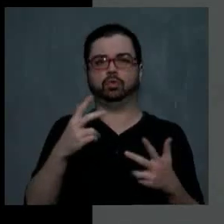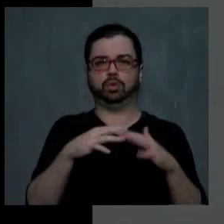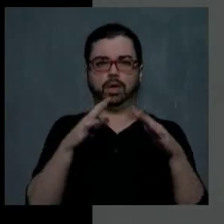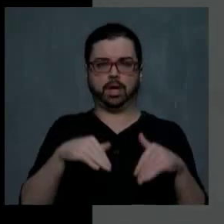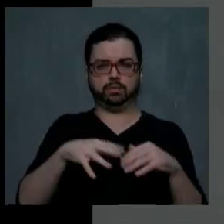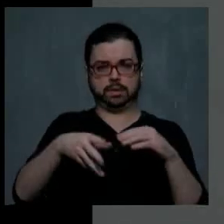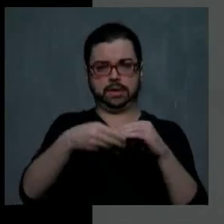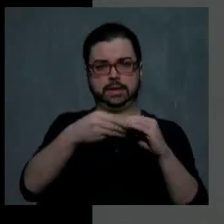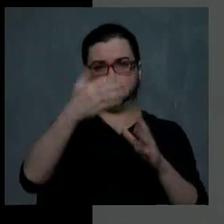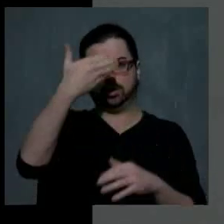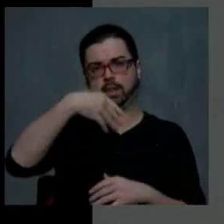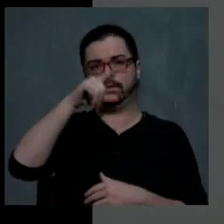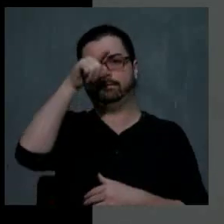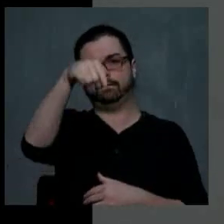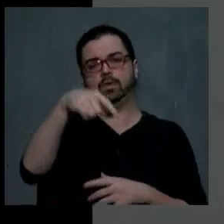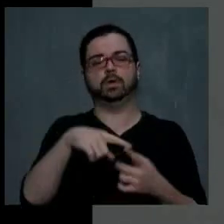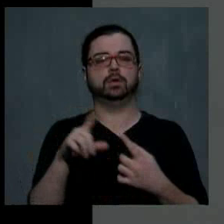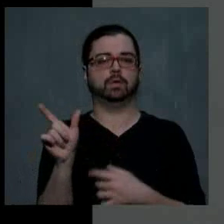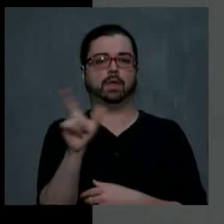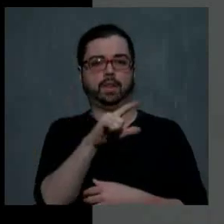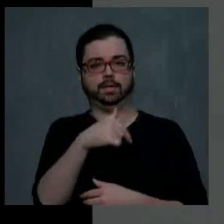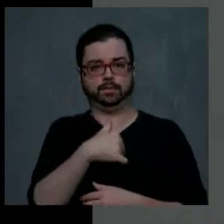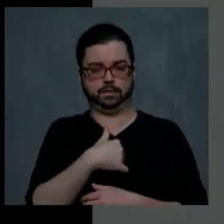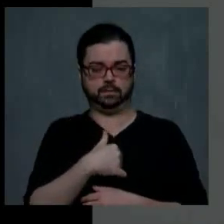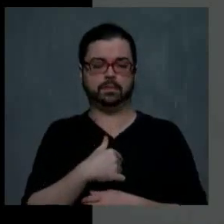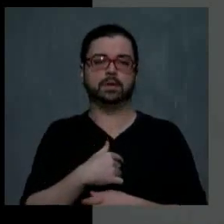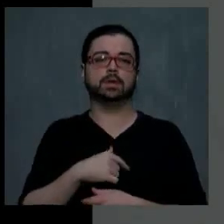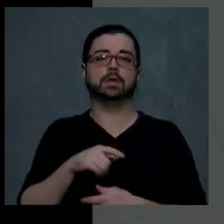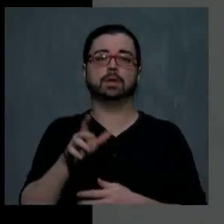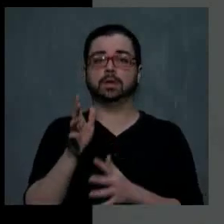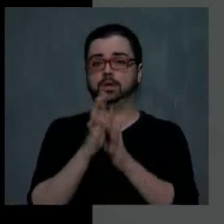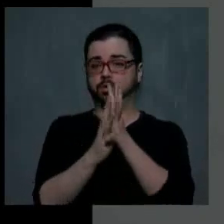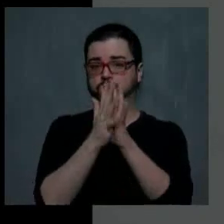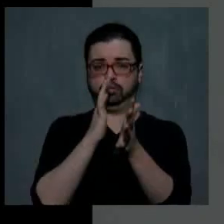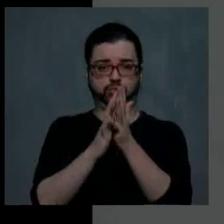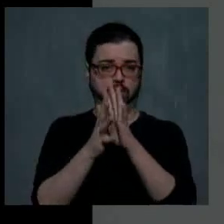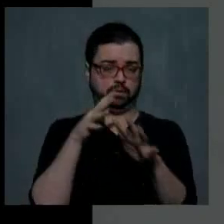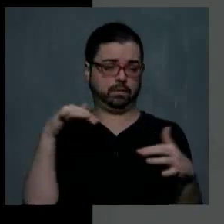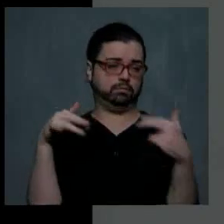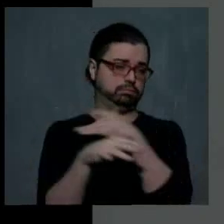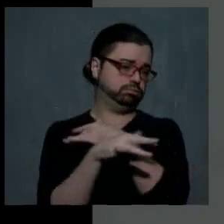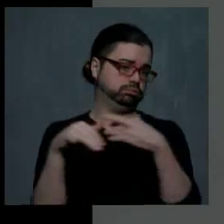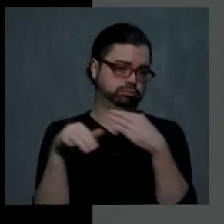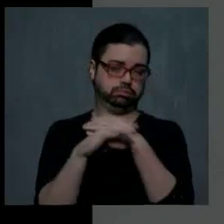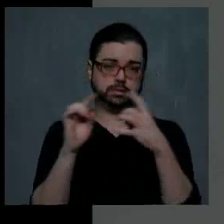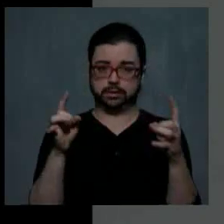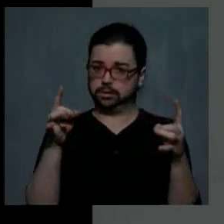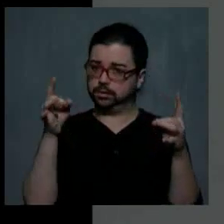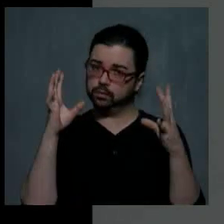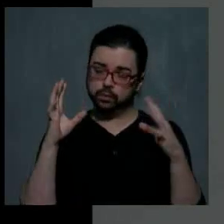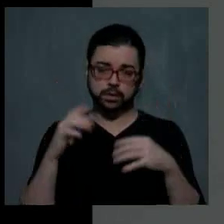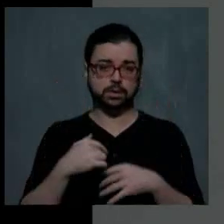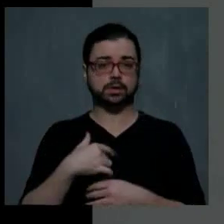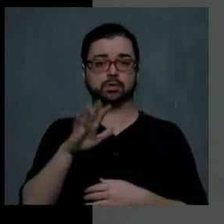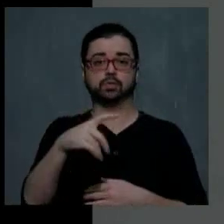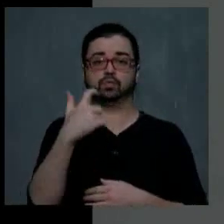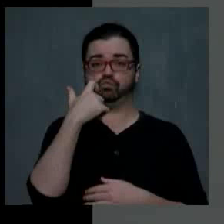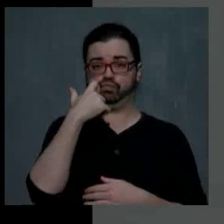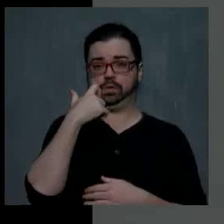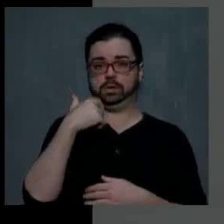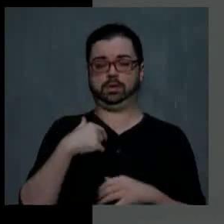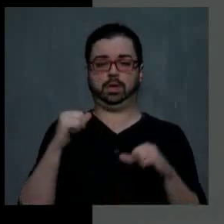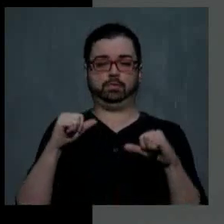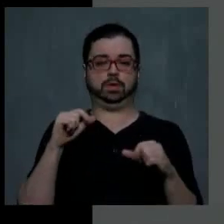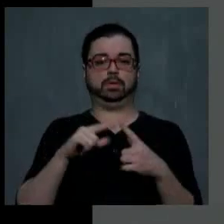up in front and to the left of me. The traffic is horrendous. I was able recently to get